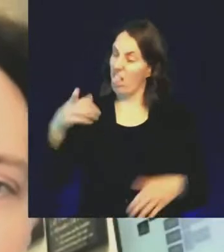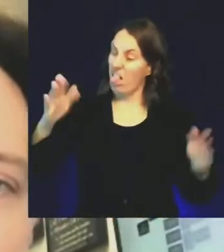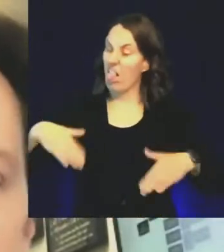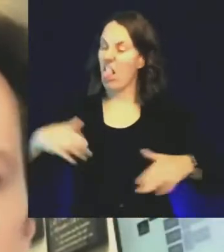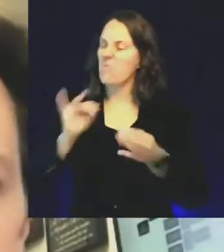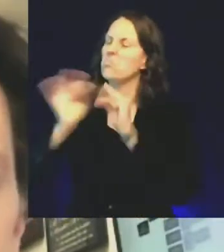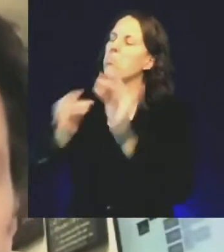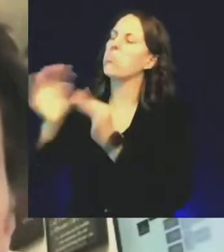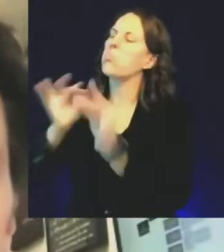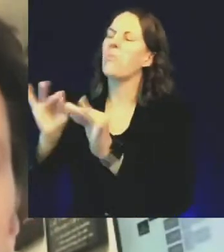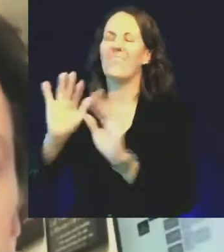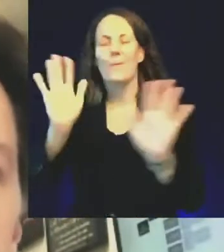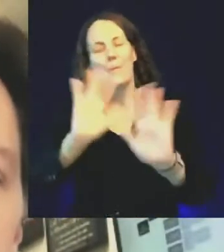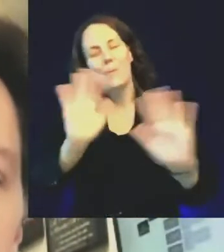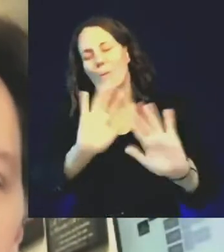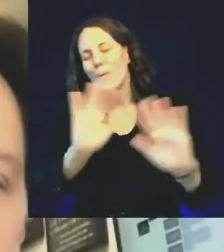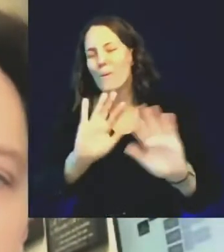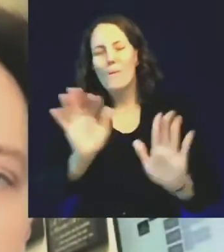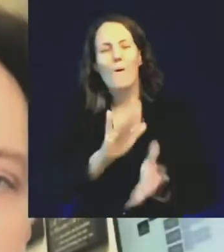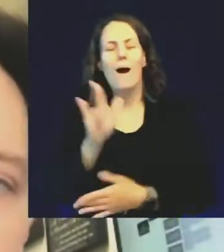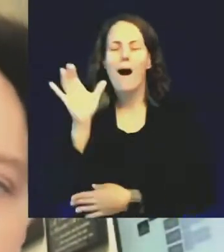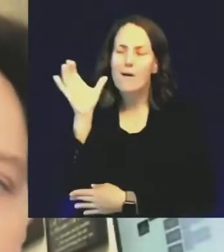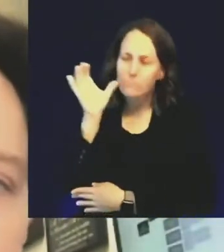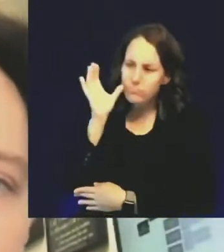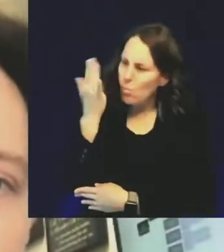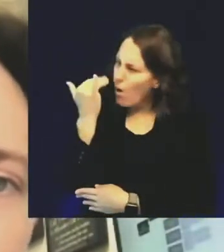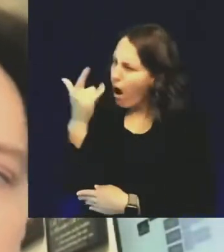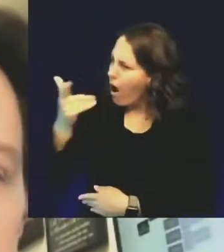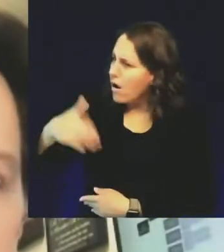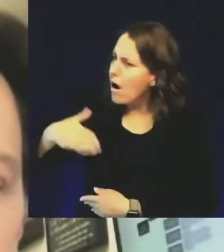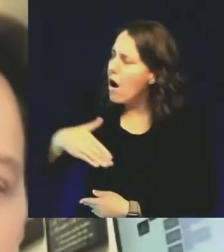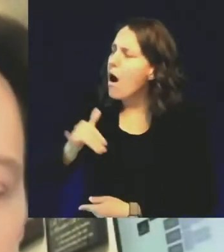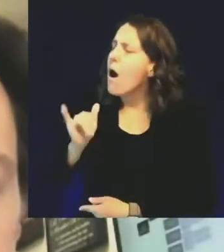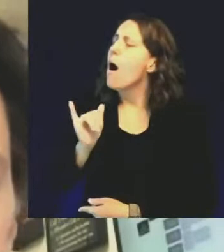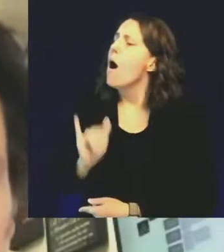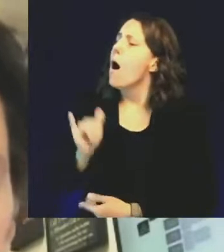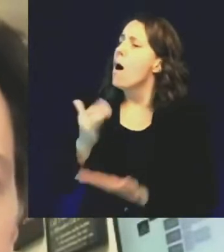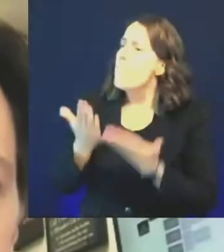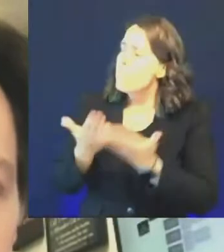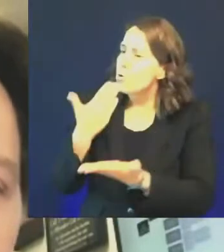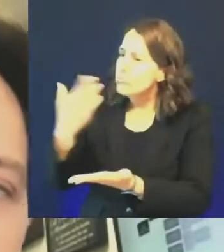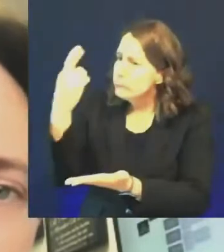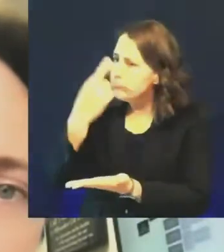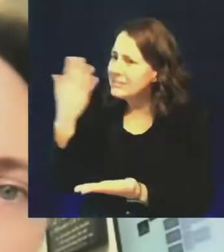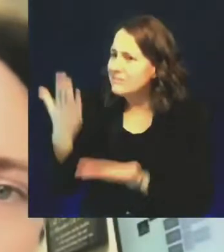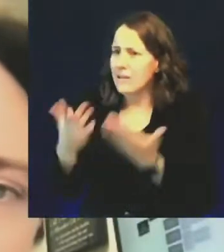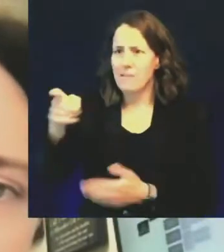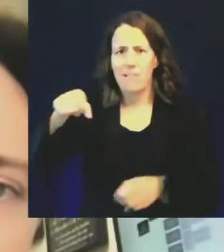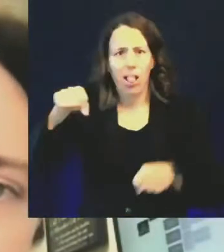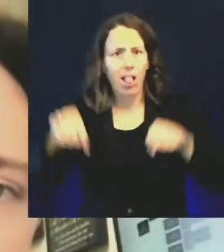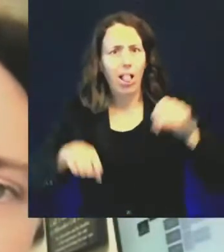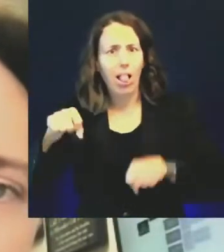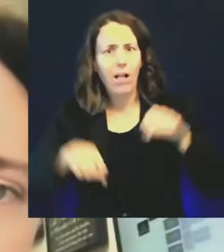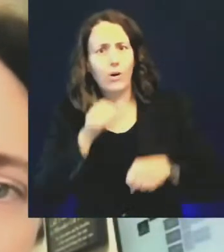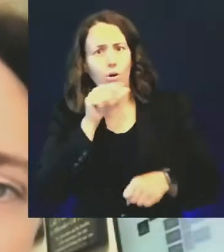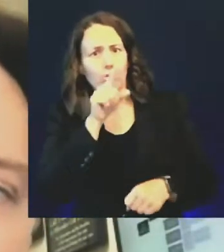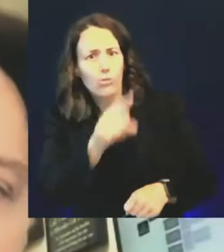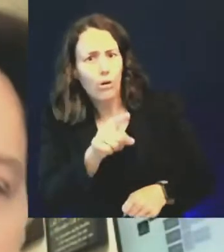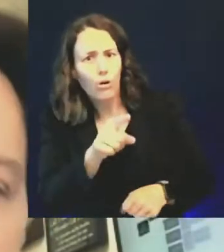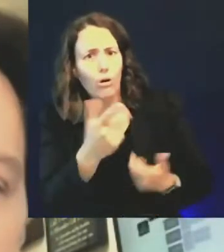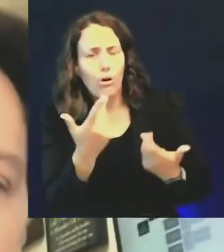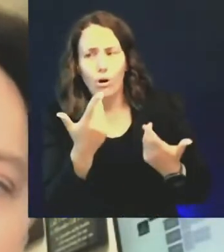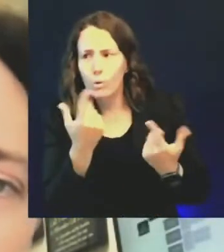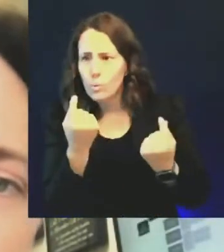share why you feel confident that it was helpful, why you trusted the science, that that the